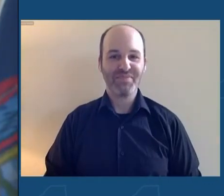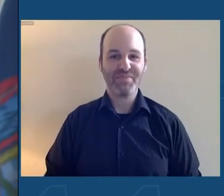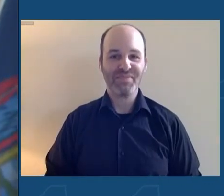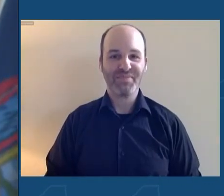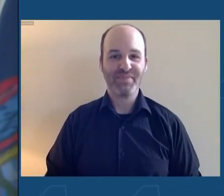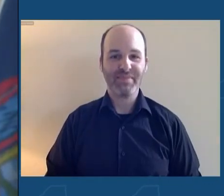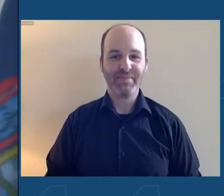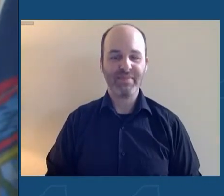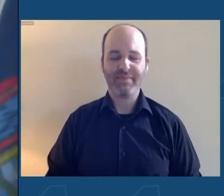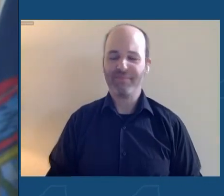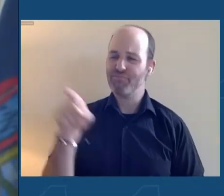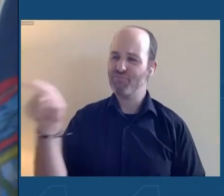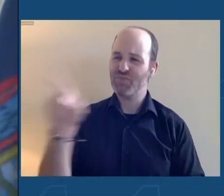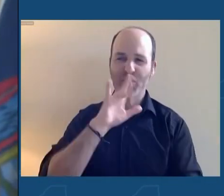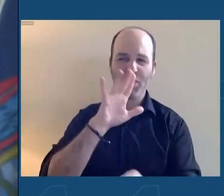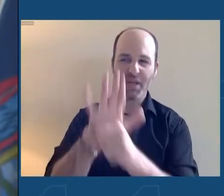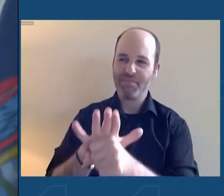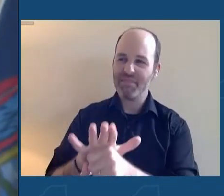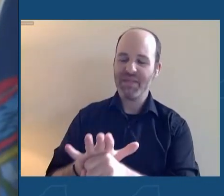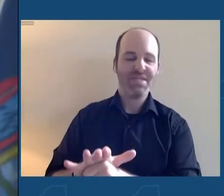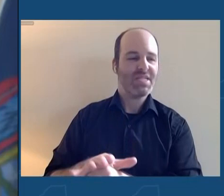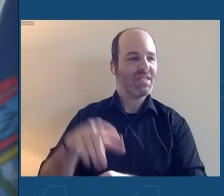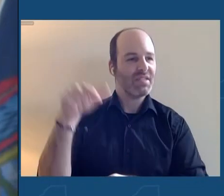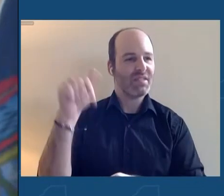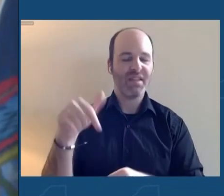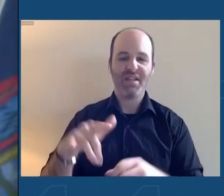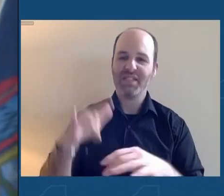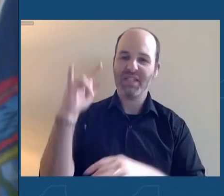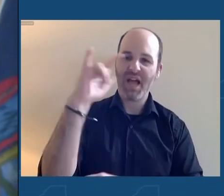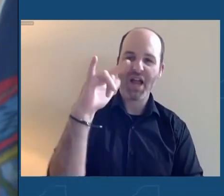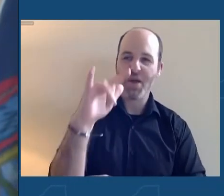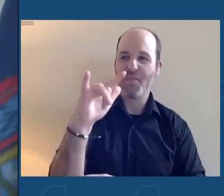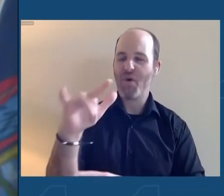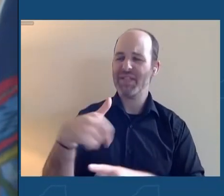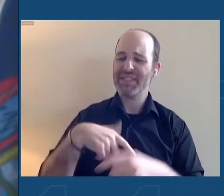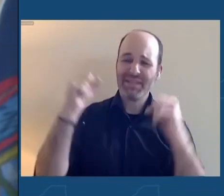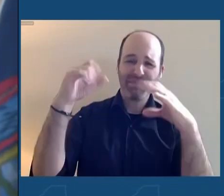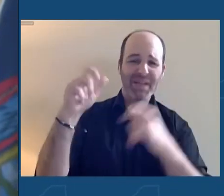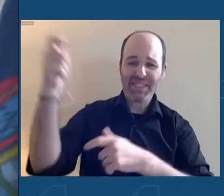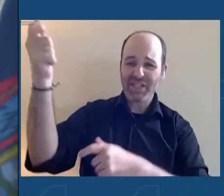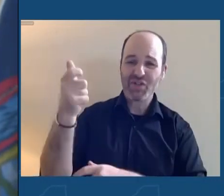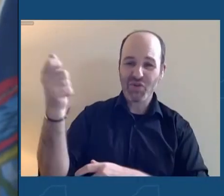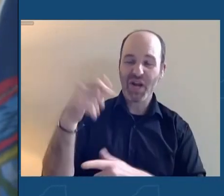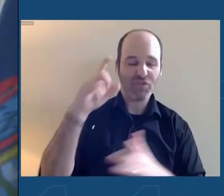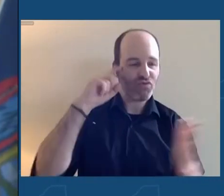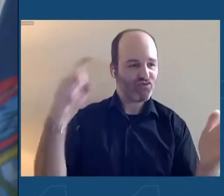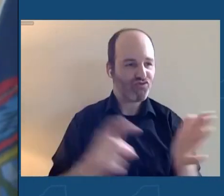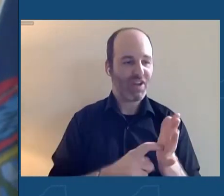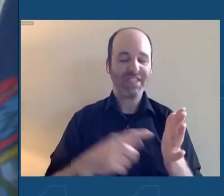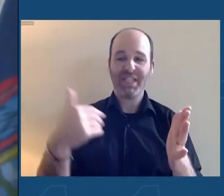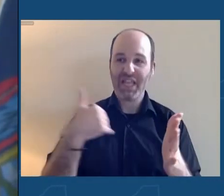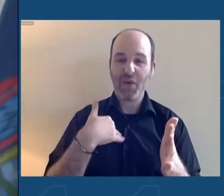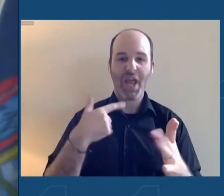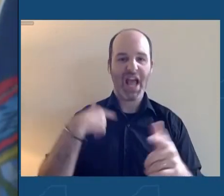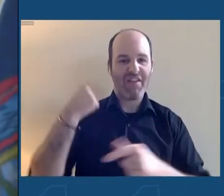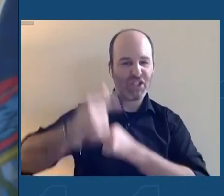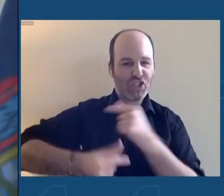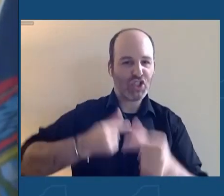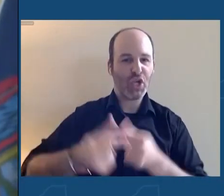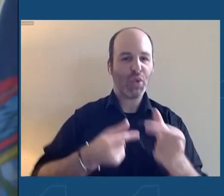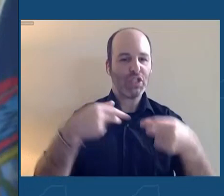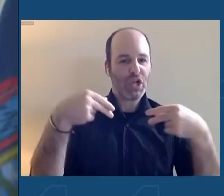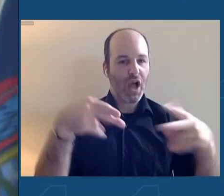Your commitment to our airport through this incredible grant is recognition that we have a generational opportunity